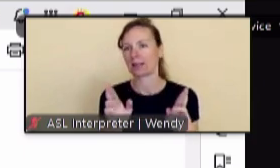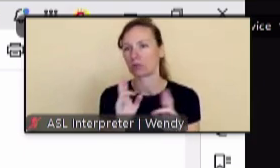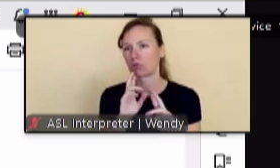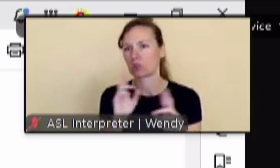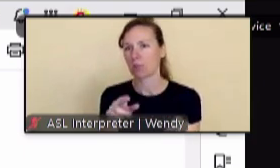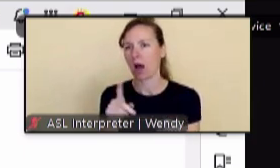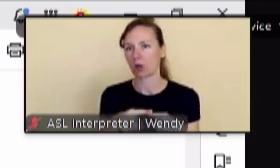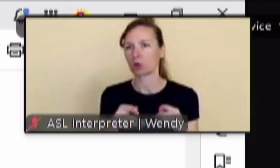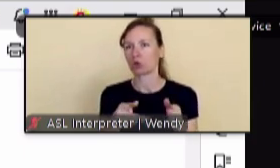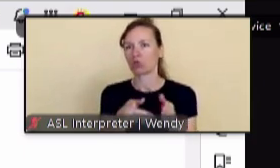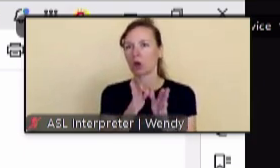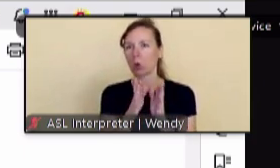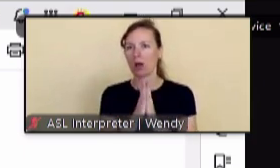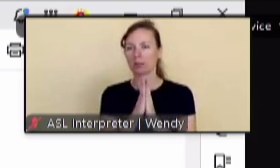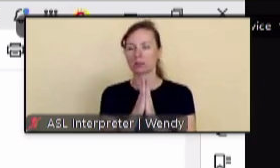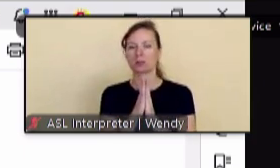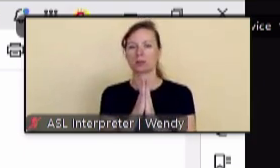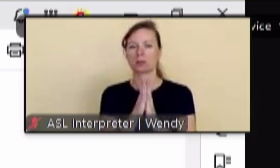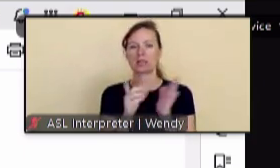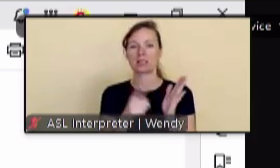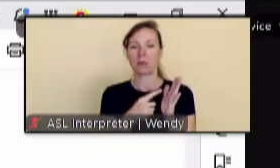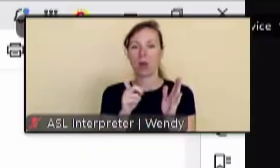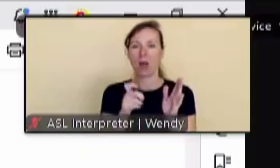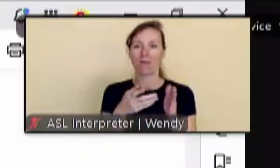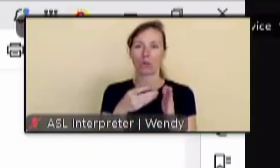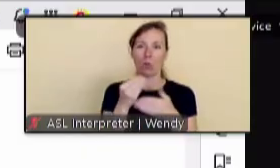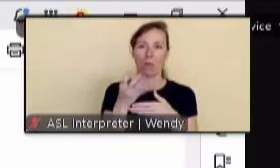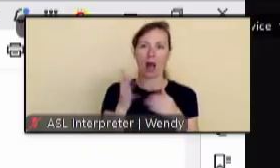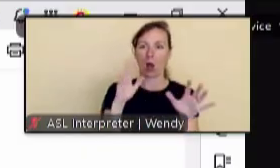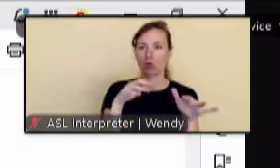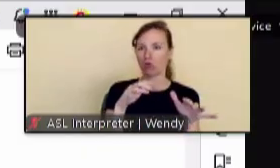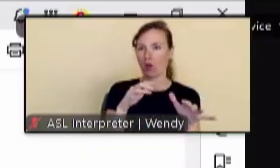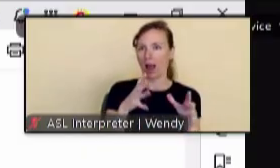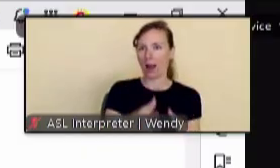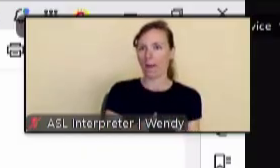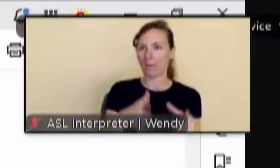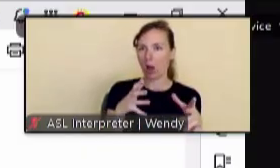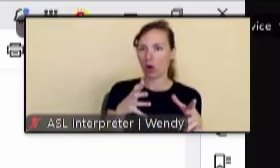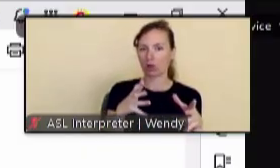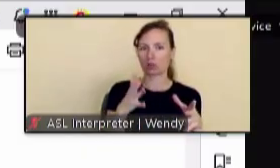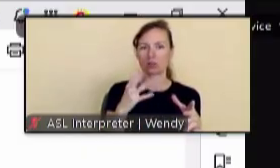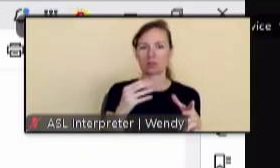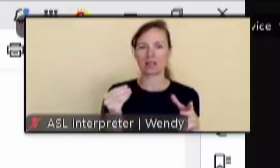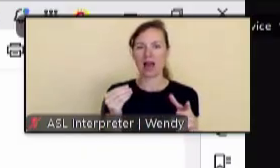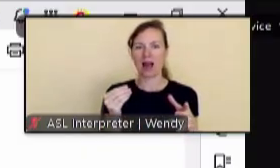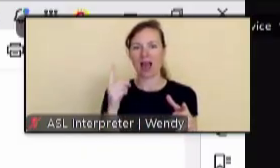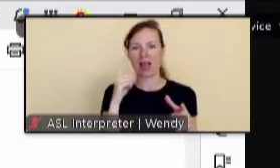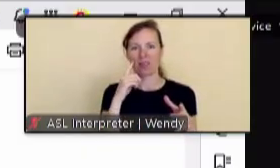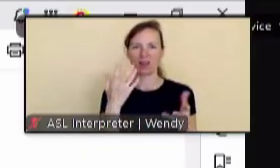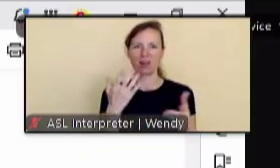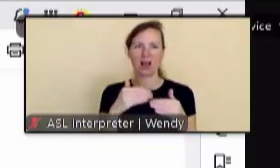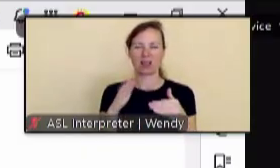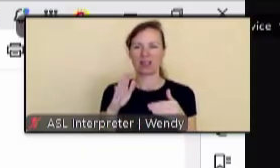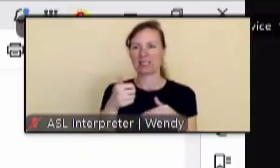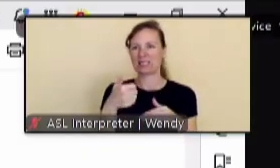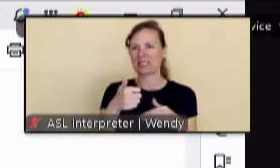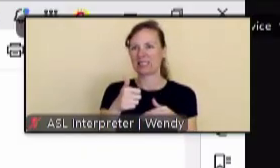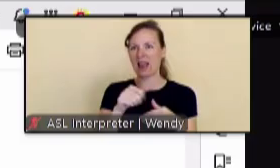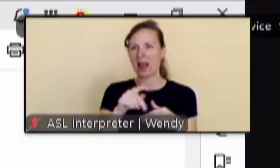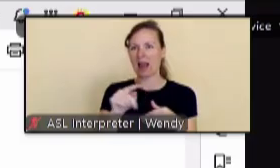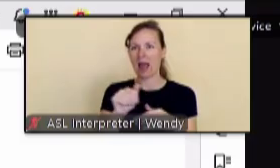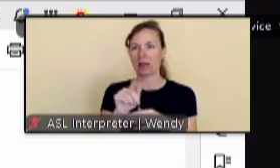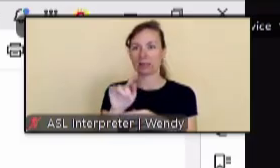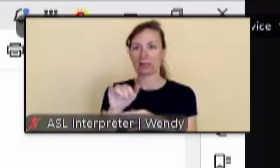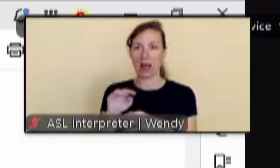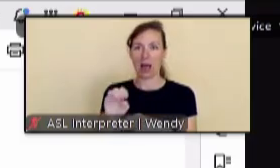respond to requests. Sometimes you have to buy rain barrels in I think it's at least 10 at a time. We're not always going through